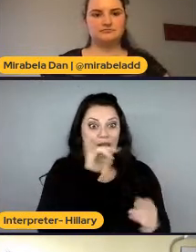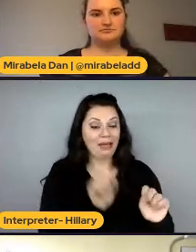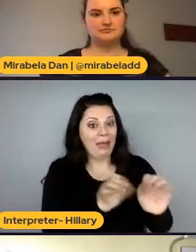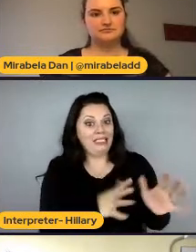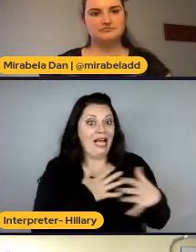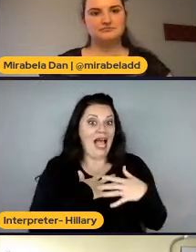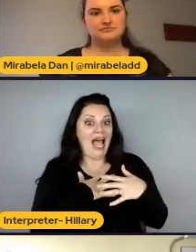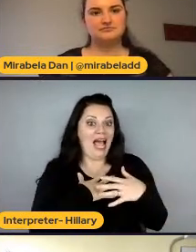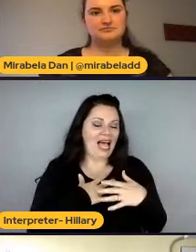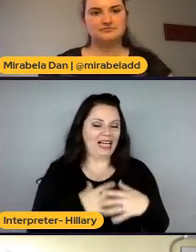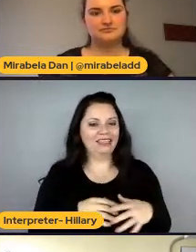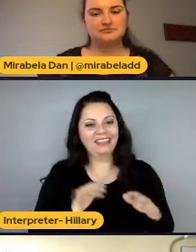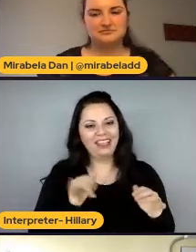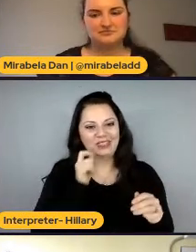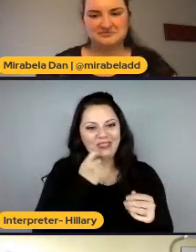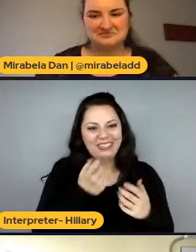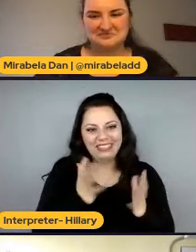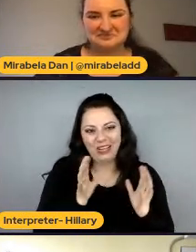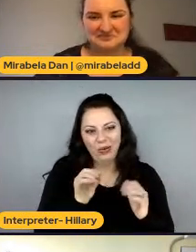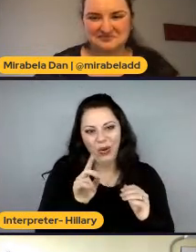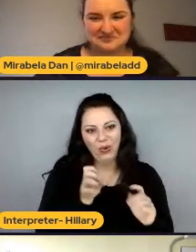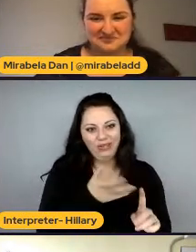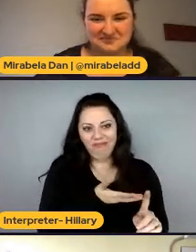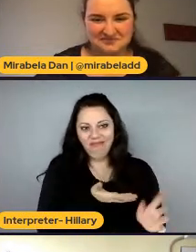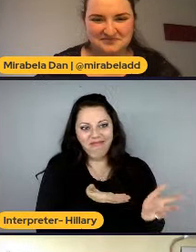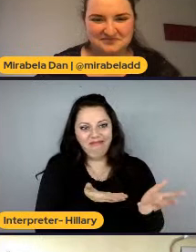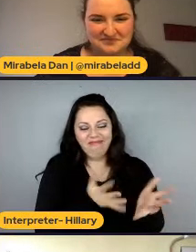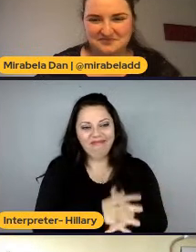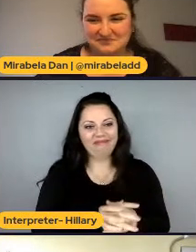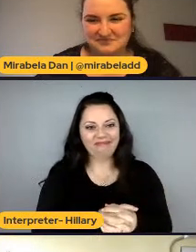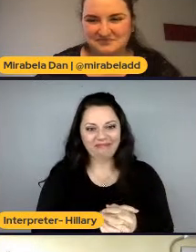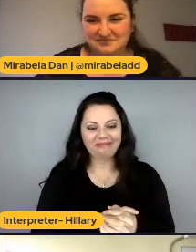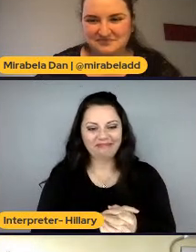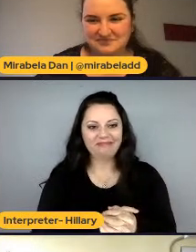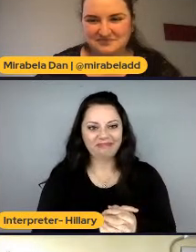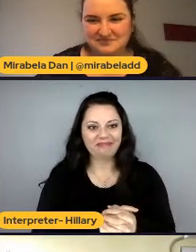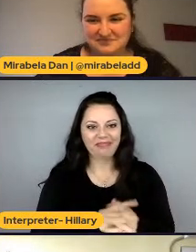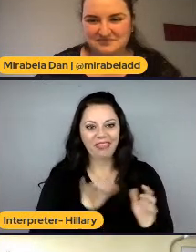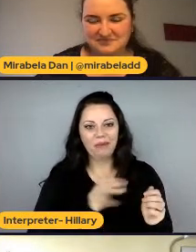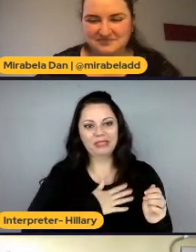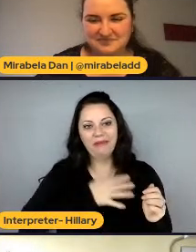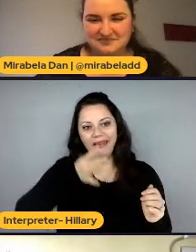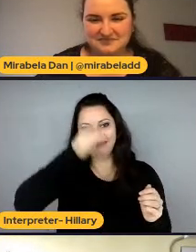but it's just code. So that was the main takeaway for me.